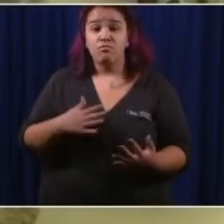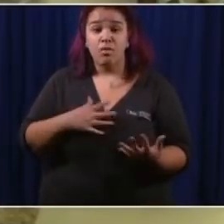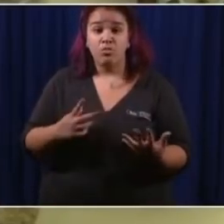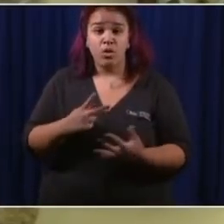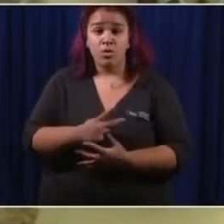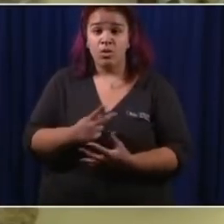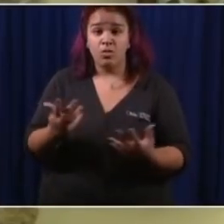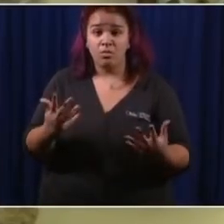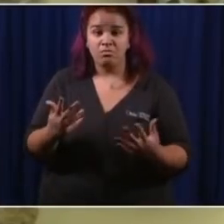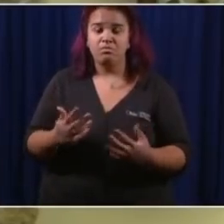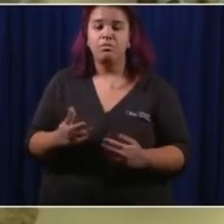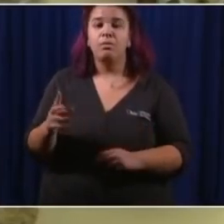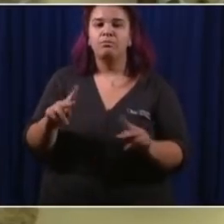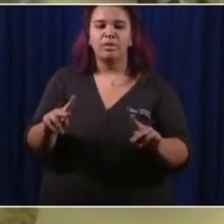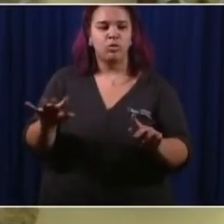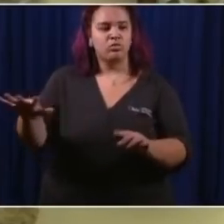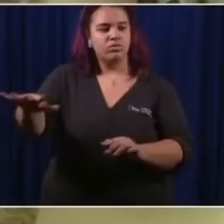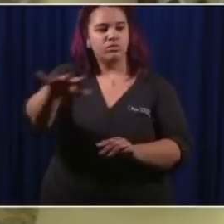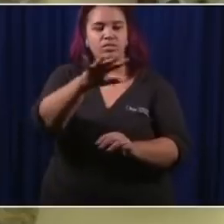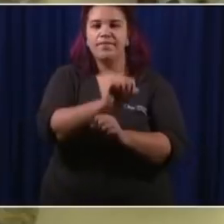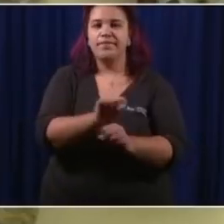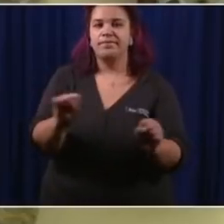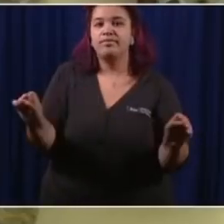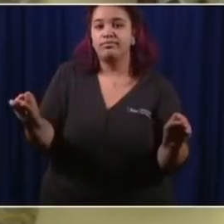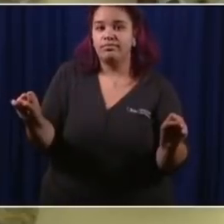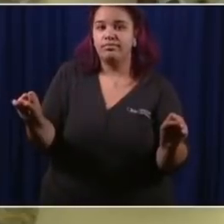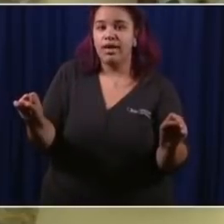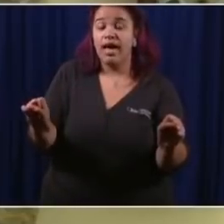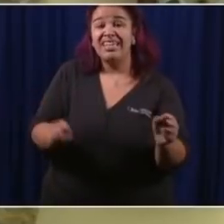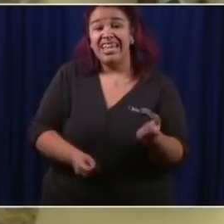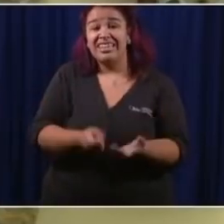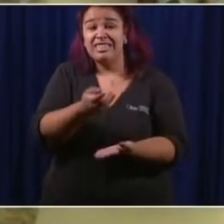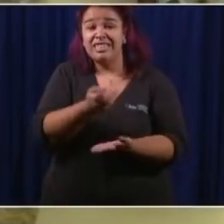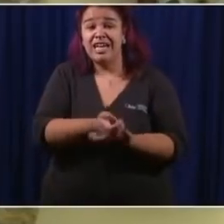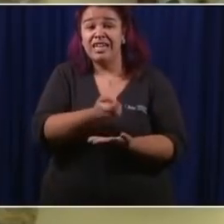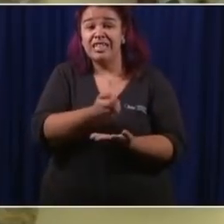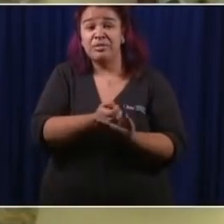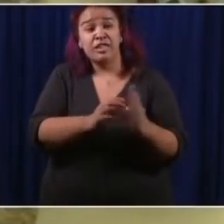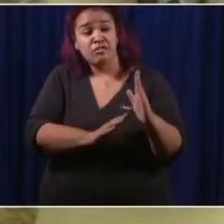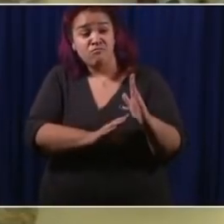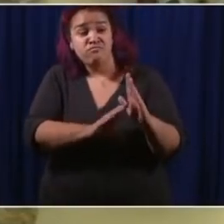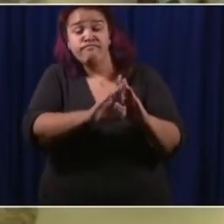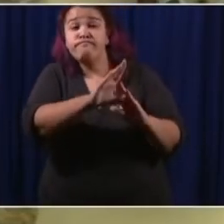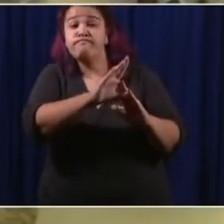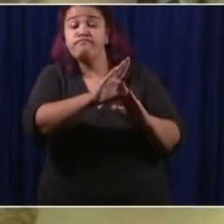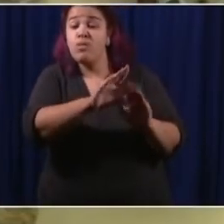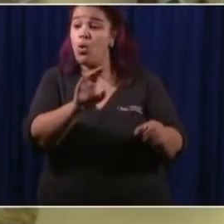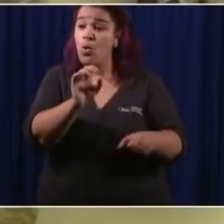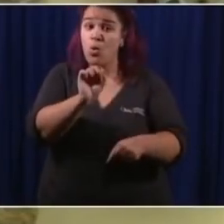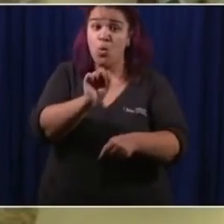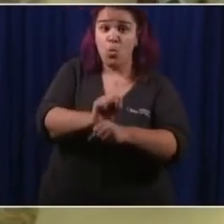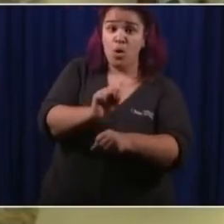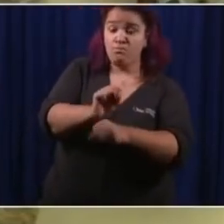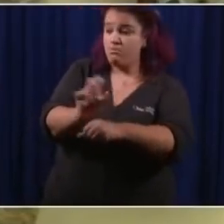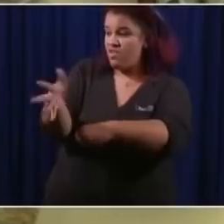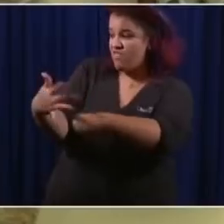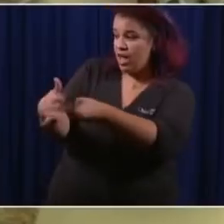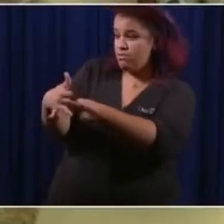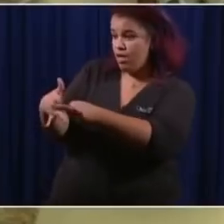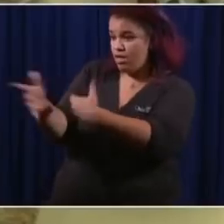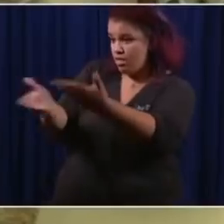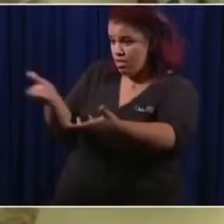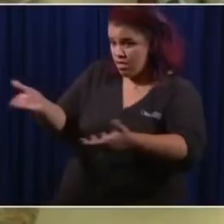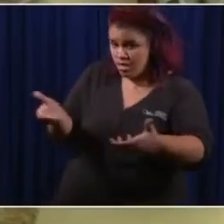safe and to get our economy moving faster, getting more people to work, growing our economy, and